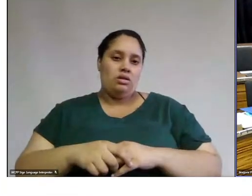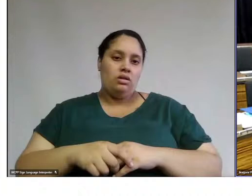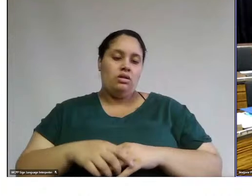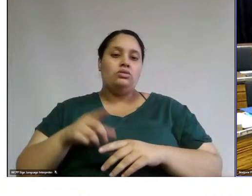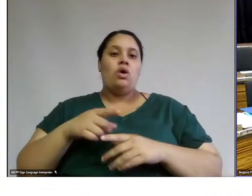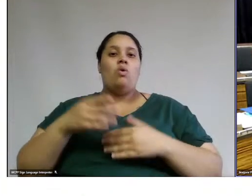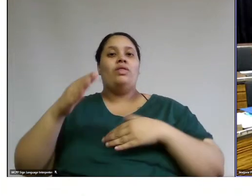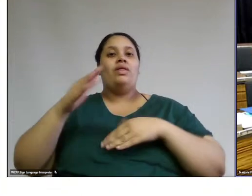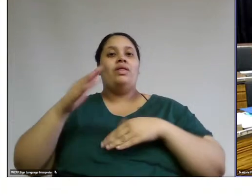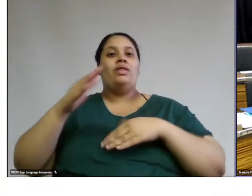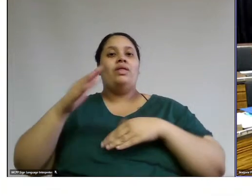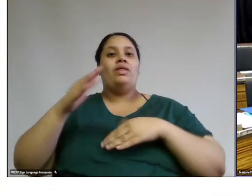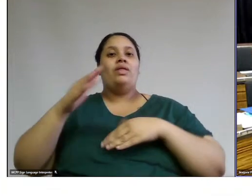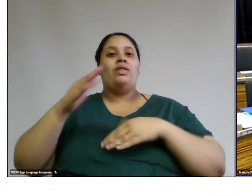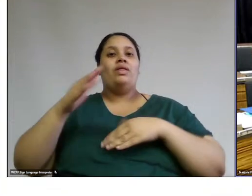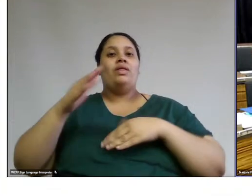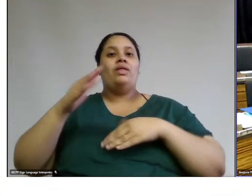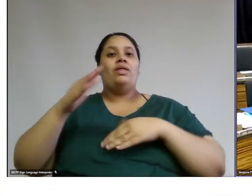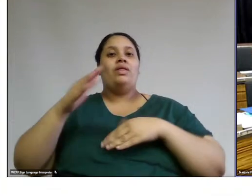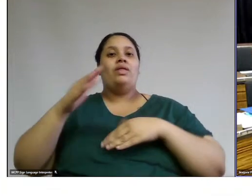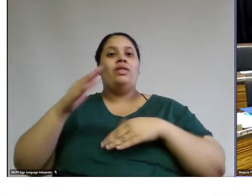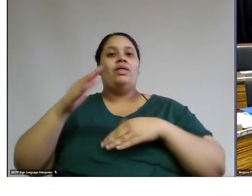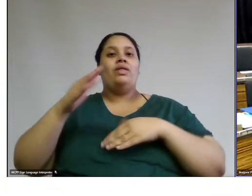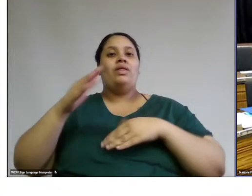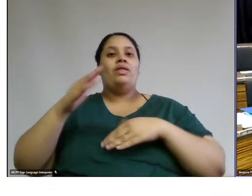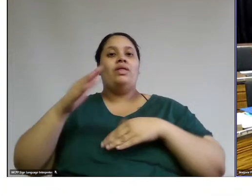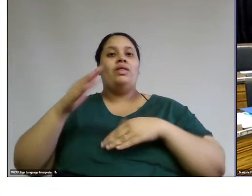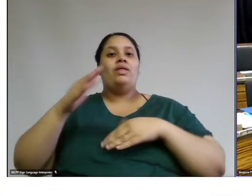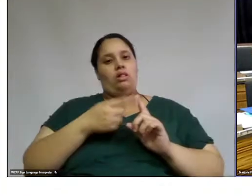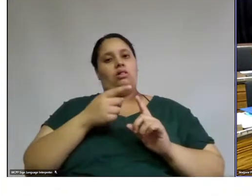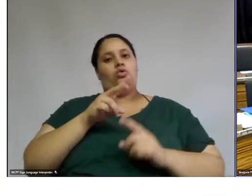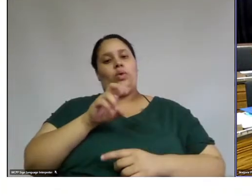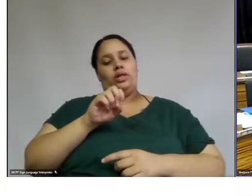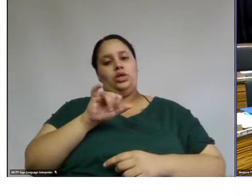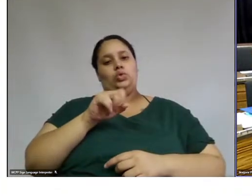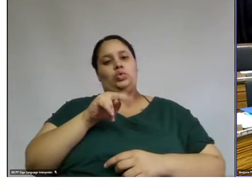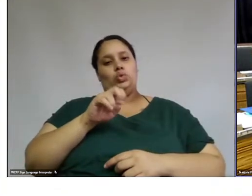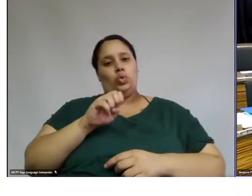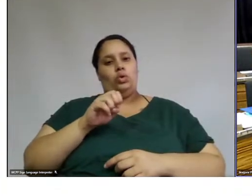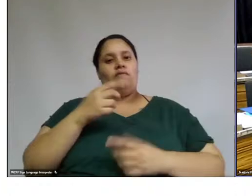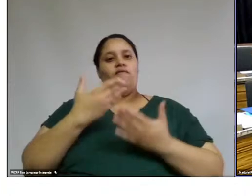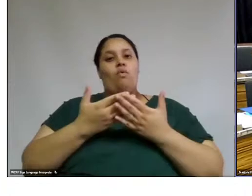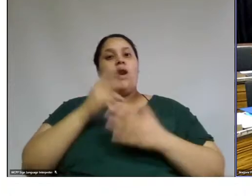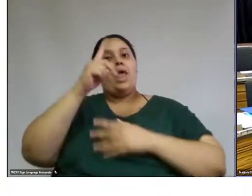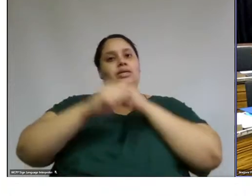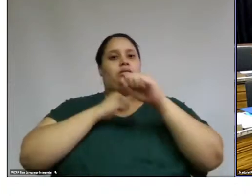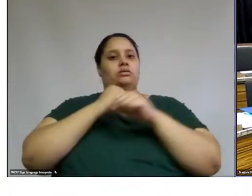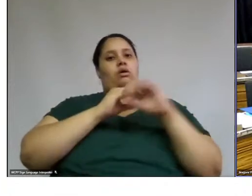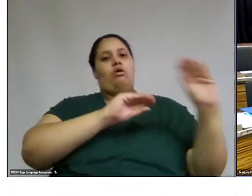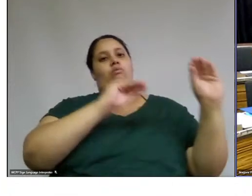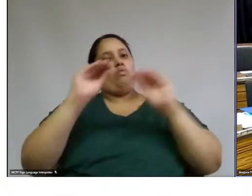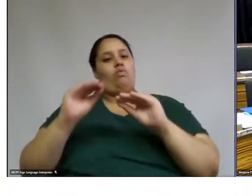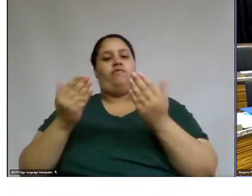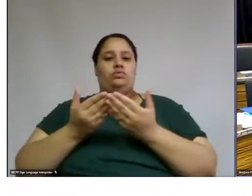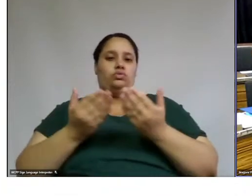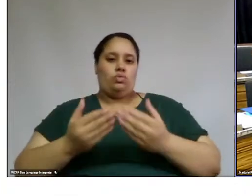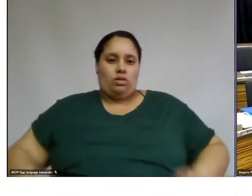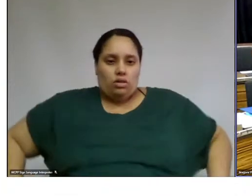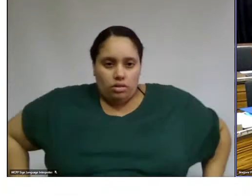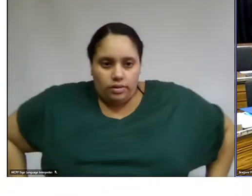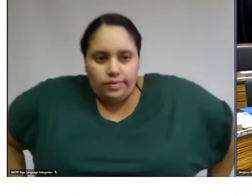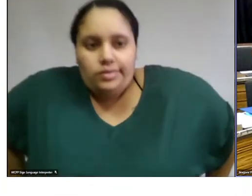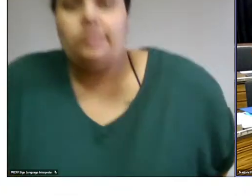my department can correct me if I'm incorrect, but 20th of June, for example, for next year, you still find people coming